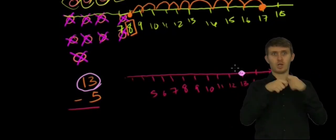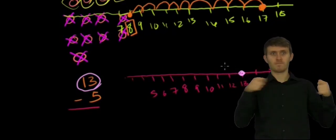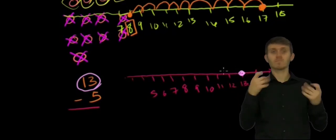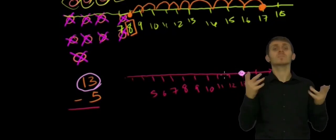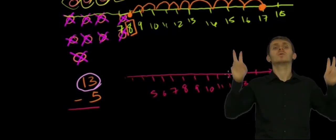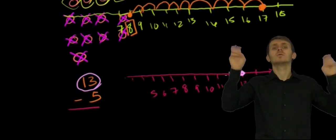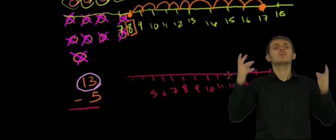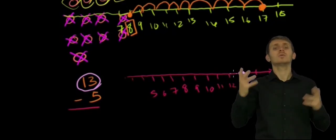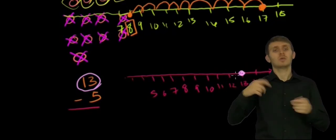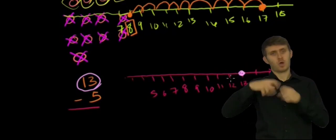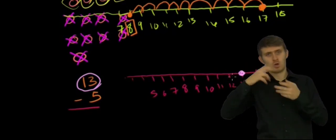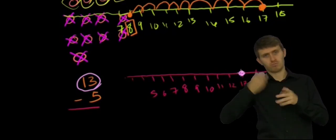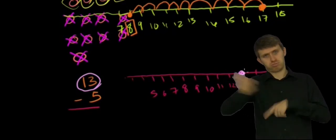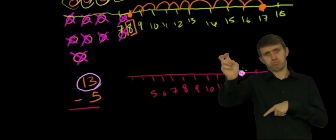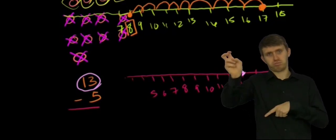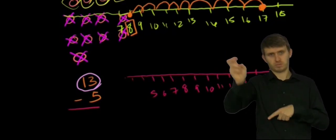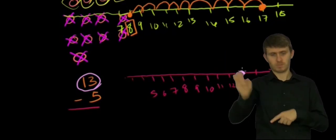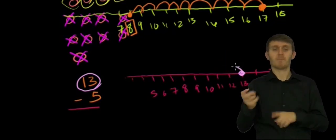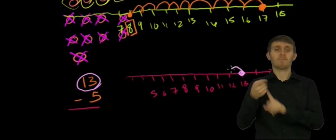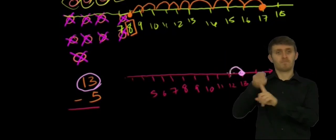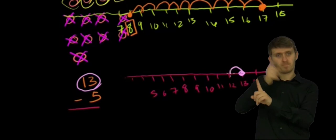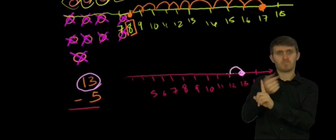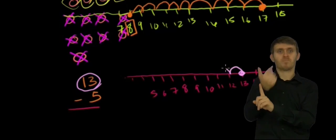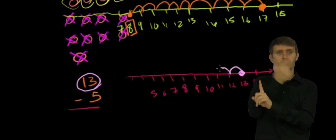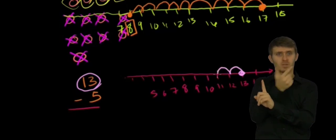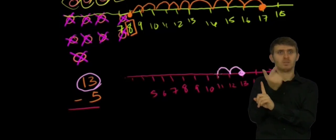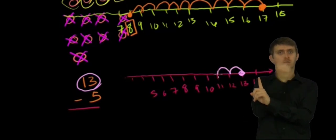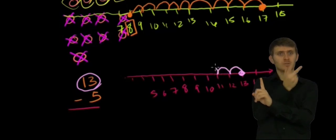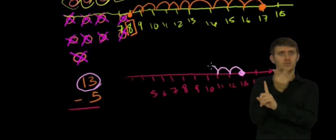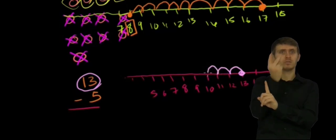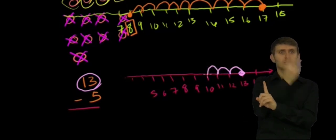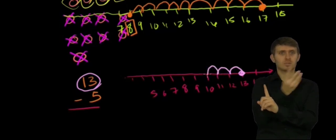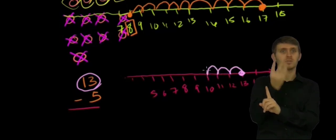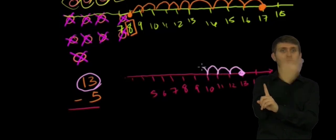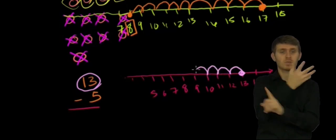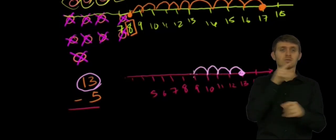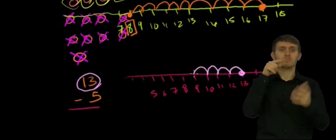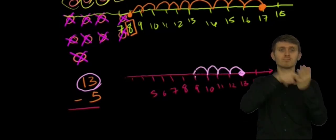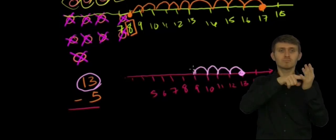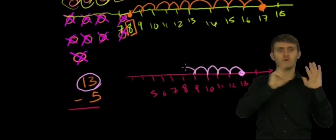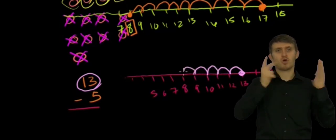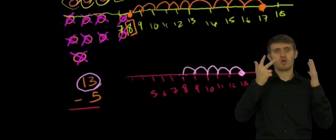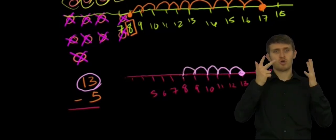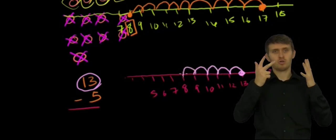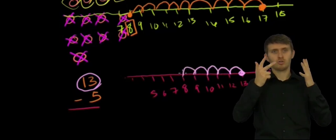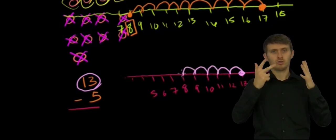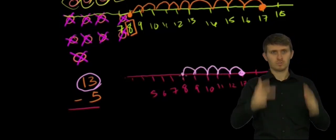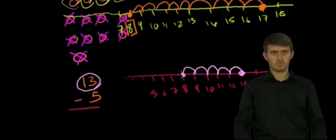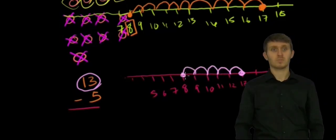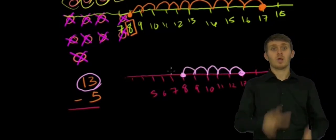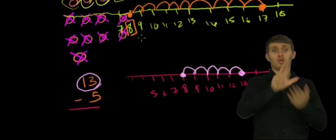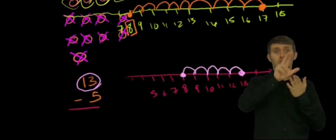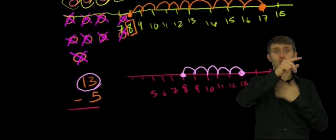subtraction view of subtraction. We're taking away 1, 2, 3, 4, 5.